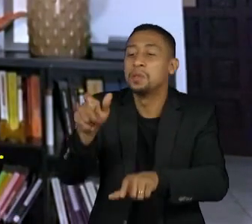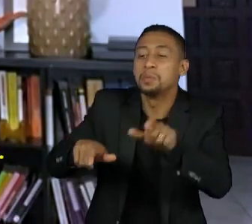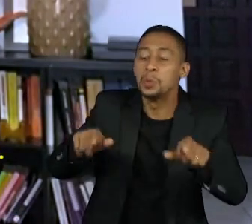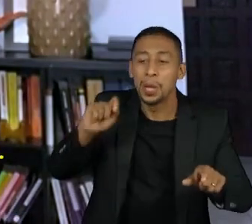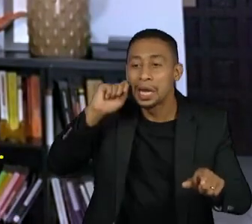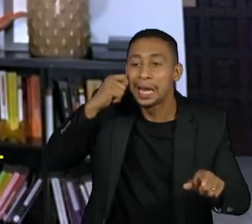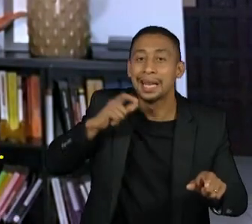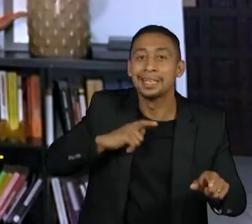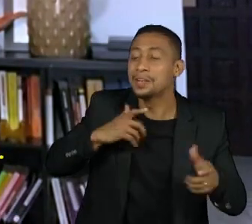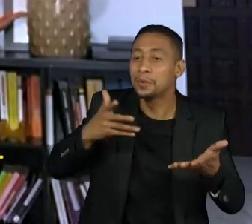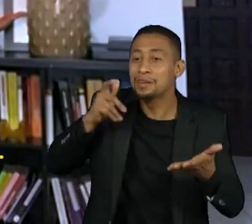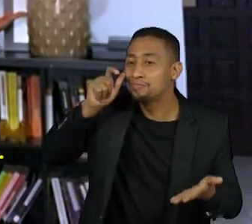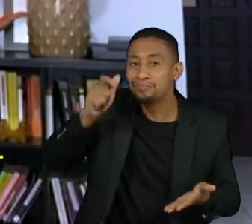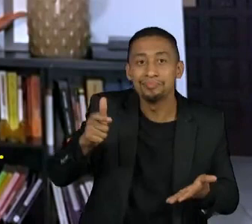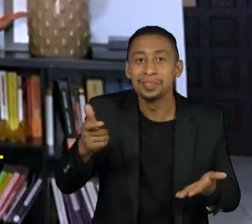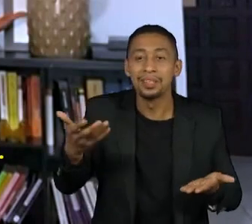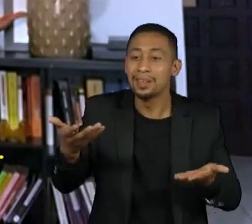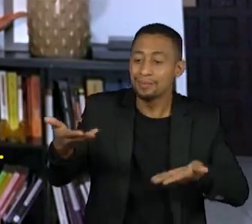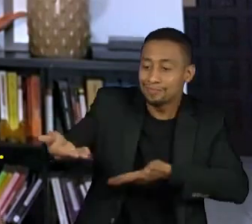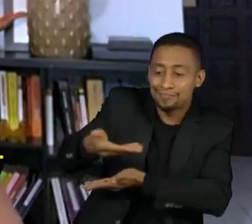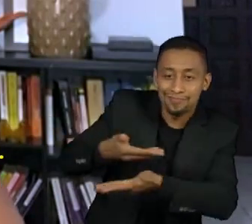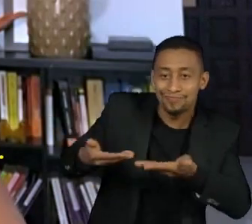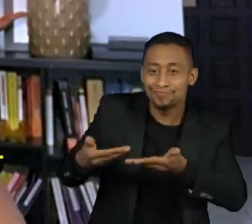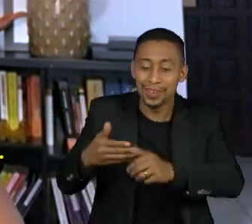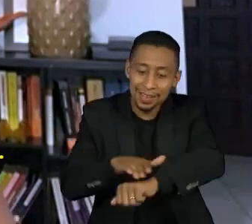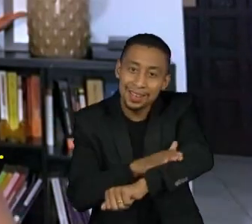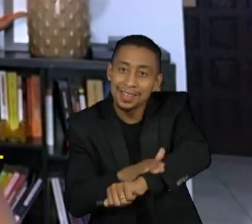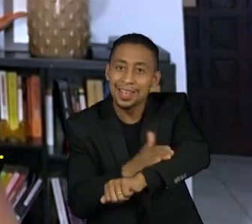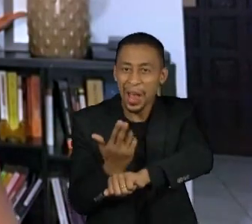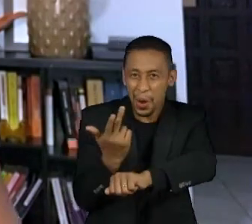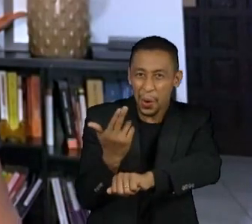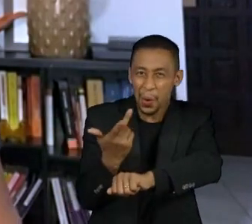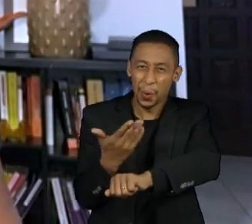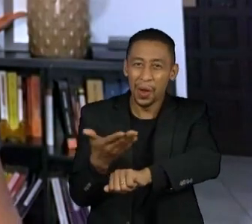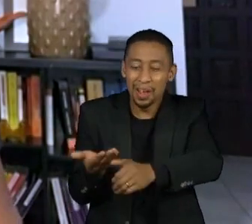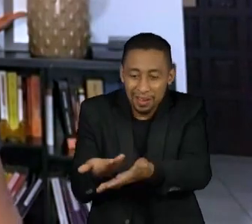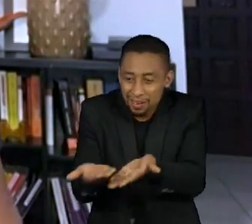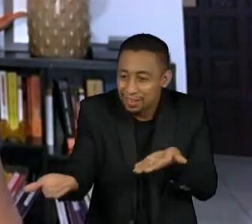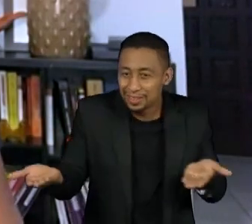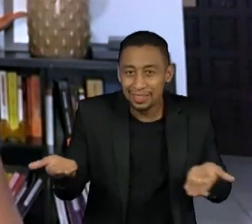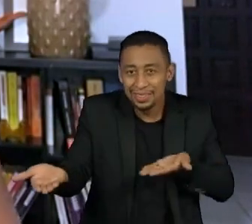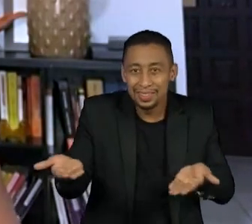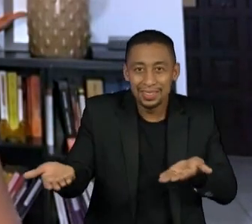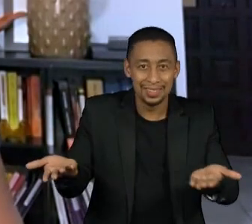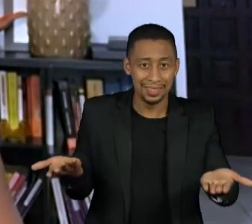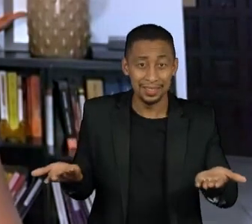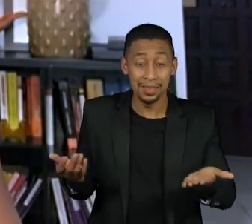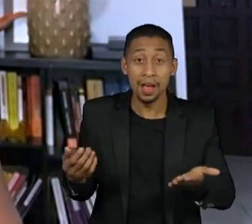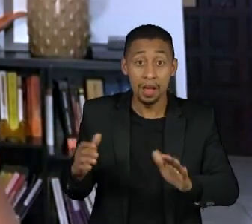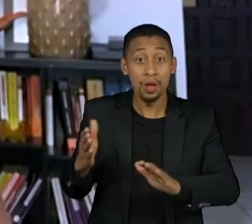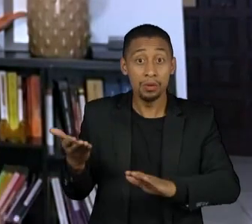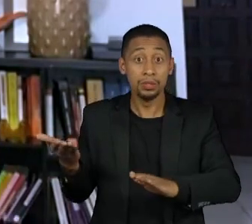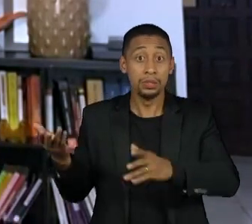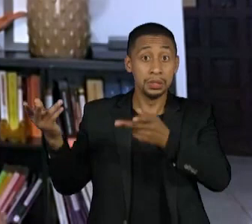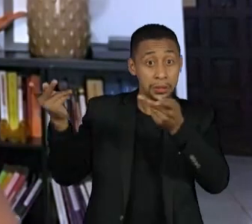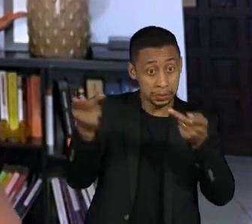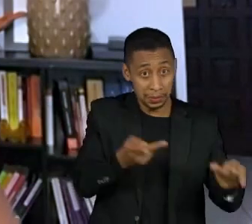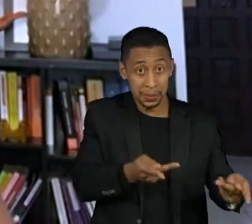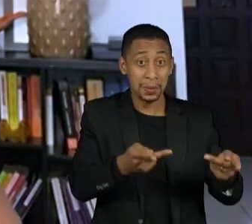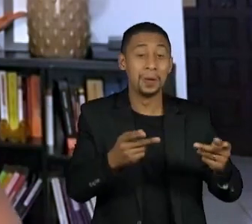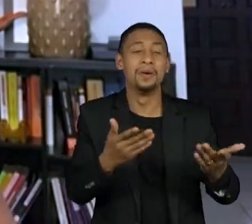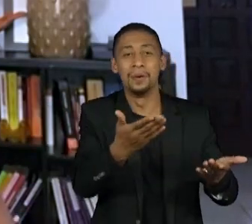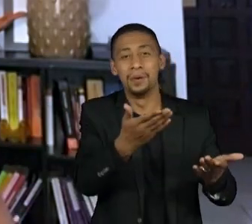see, what I like to call my people. I want to see people who look like me. But what I realized is that, and I should say